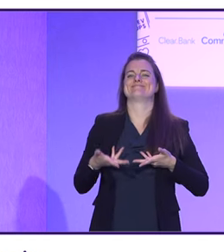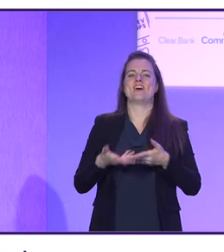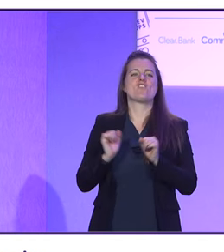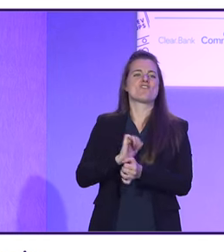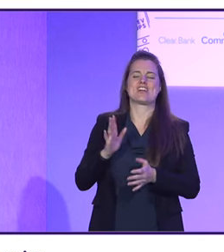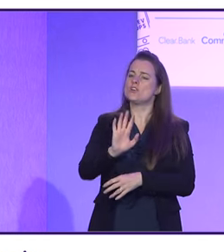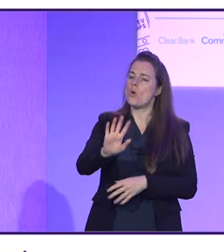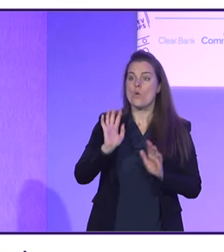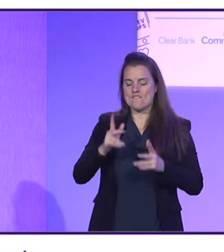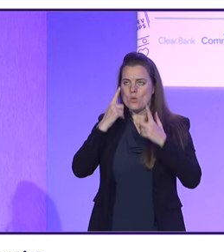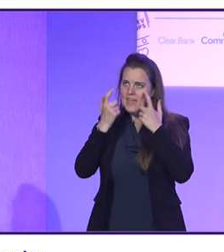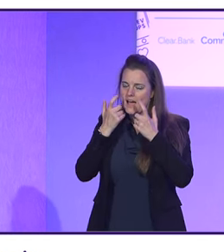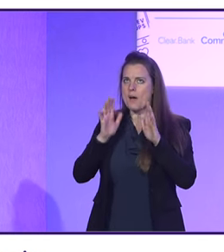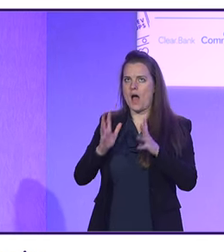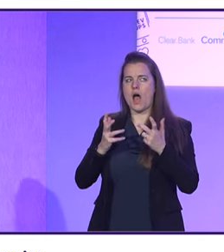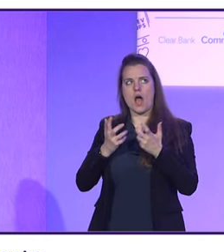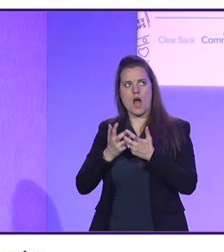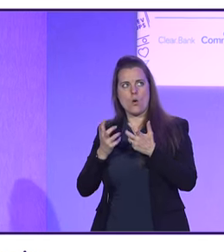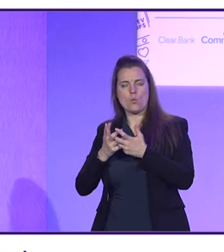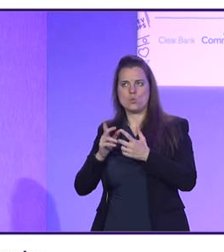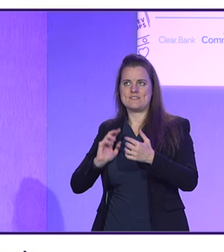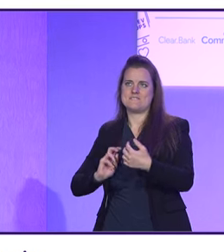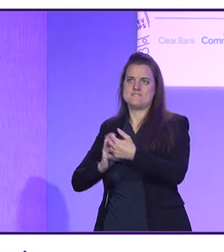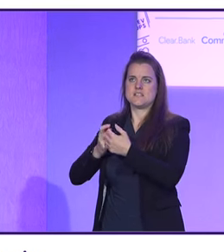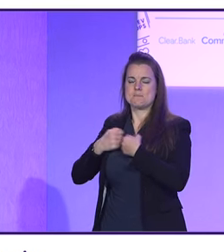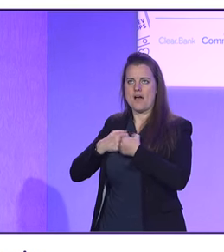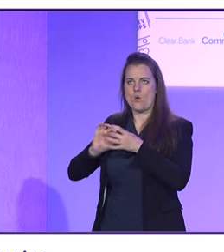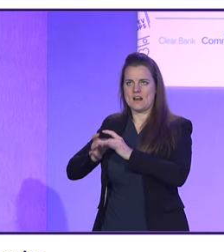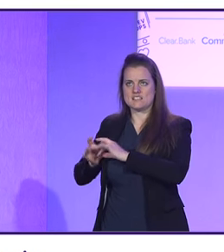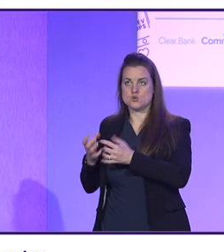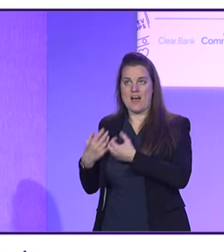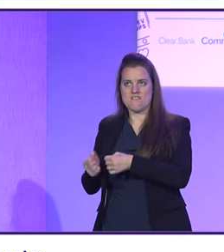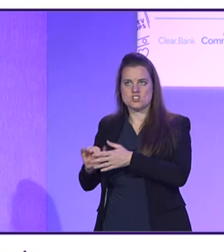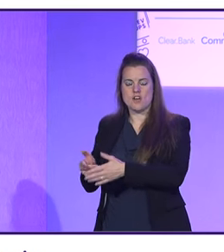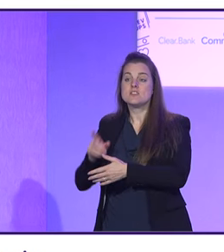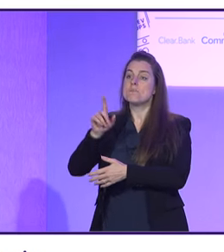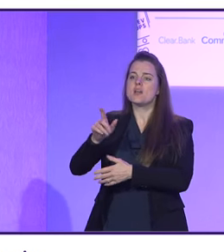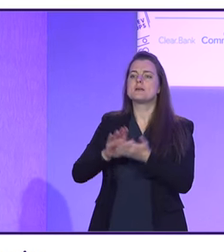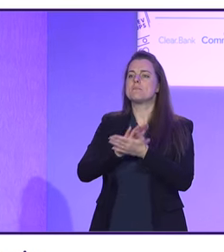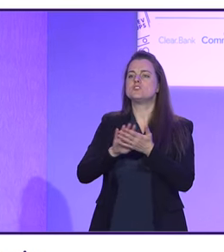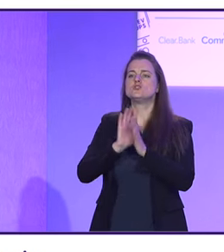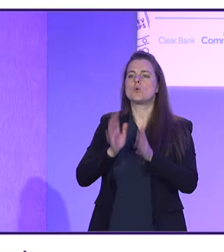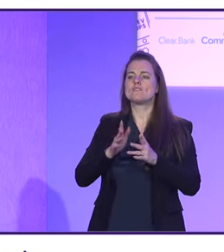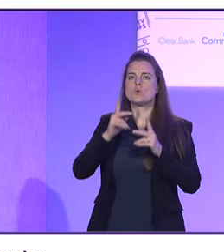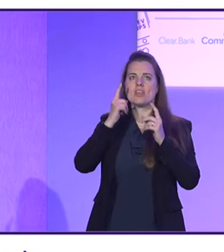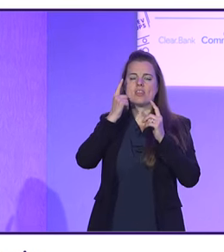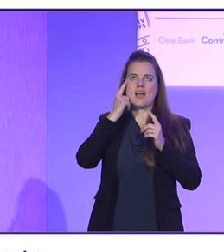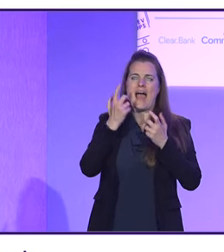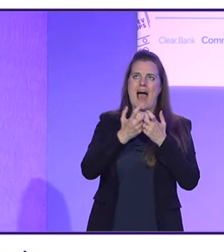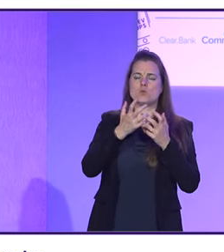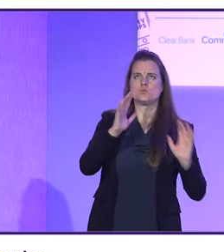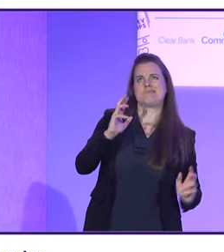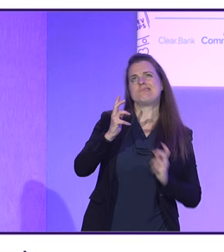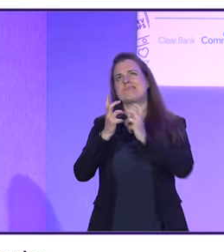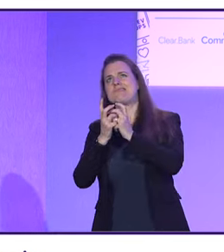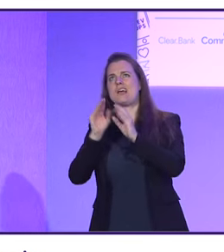does it mean for your organization to have something as a service. But all of a sudden, you don't have to think about how to lay it out on a user interface, because